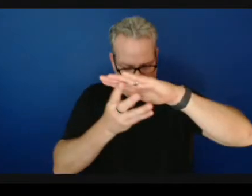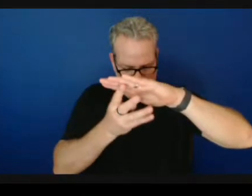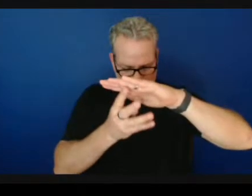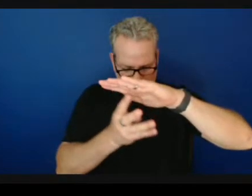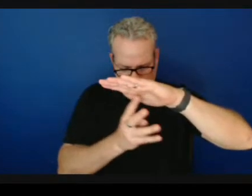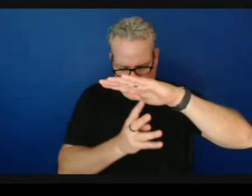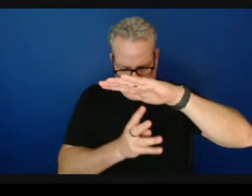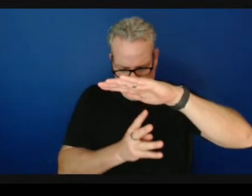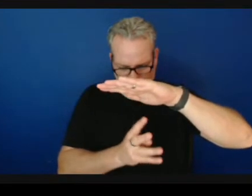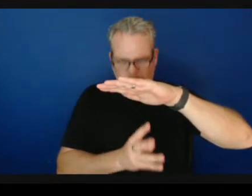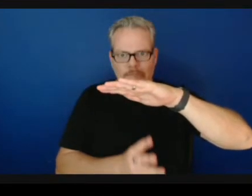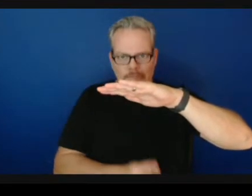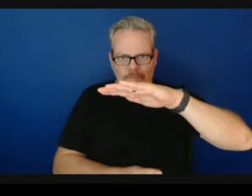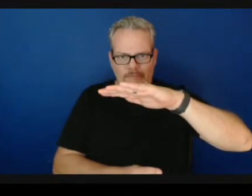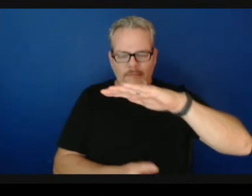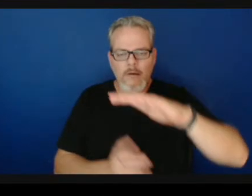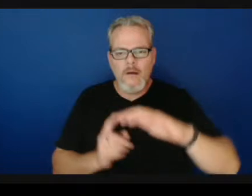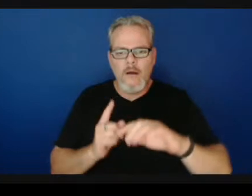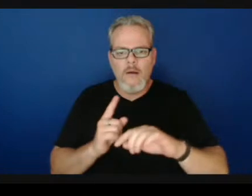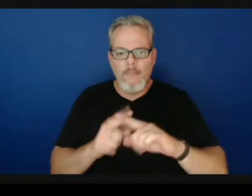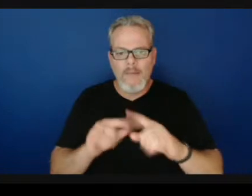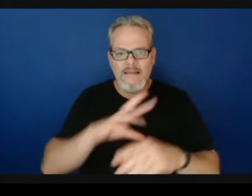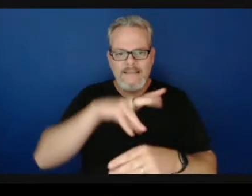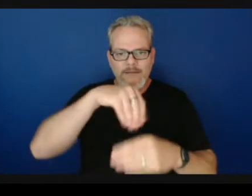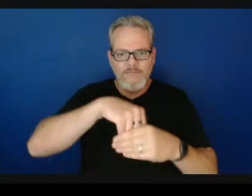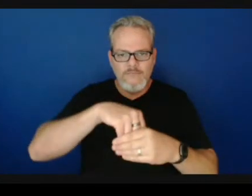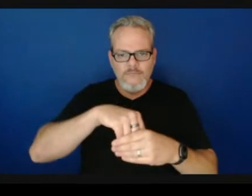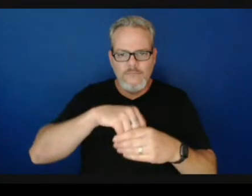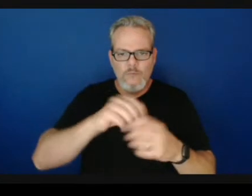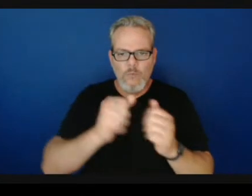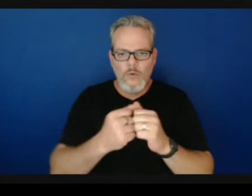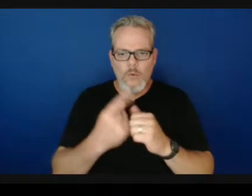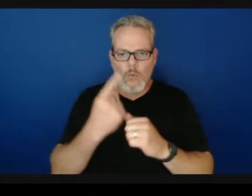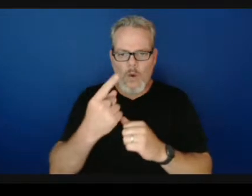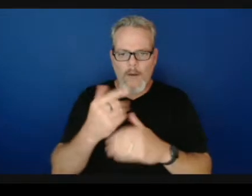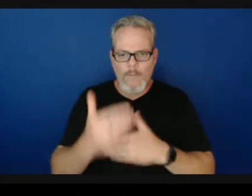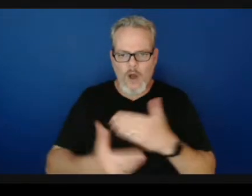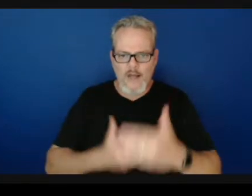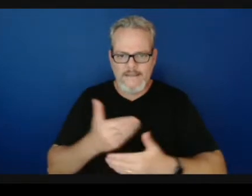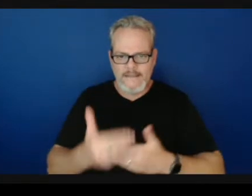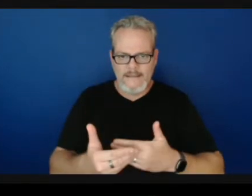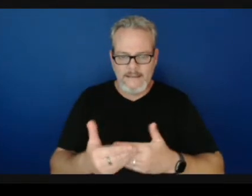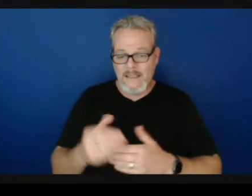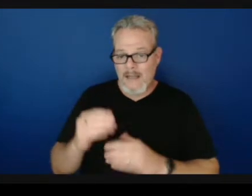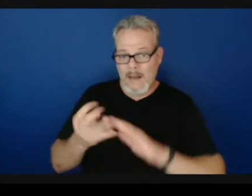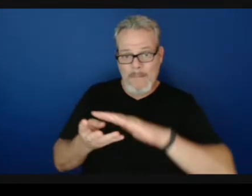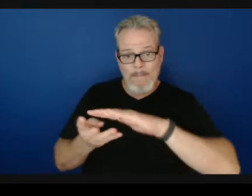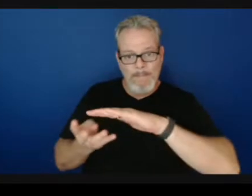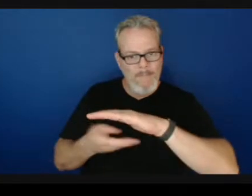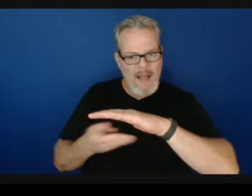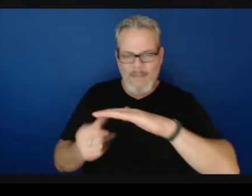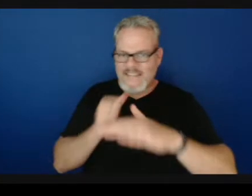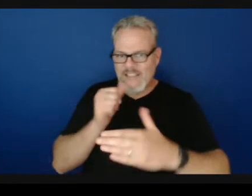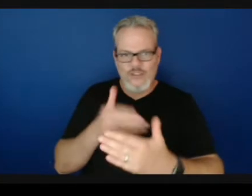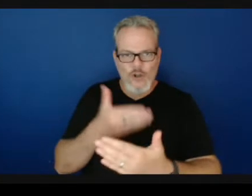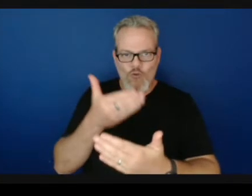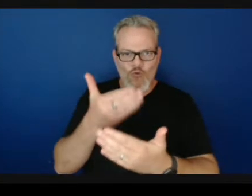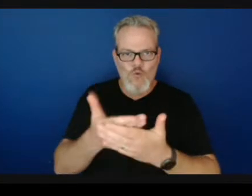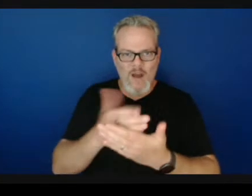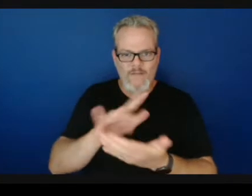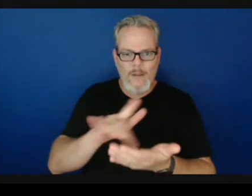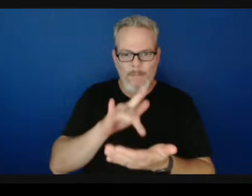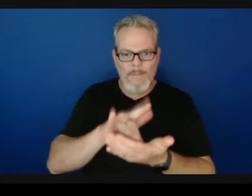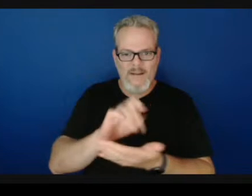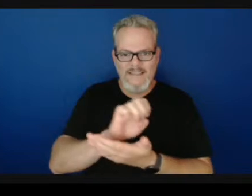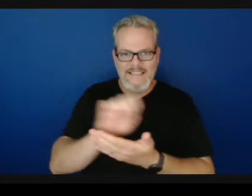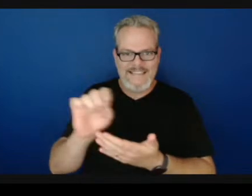going on here, but it is part of the same overall process. Now magma is not even yet to the Middle East Rift Zone, so it has a ways to